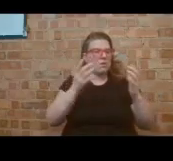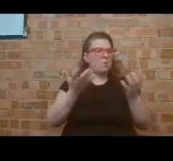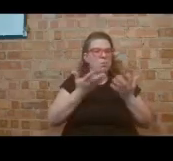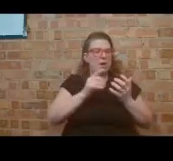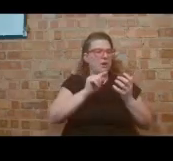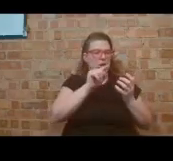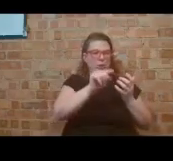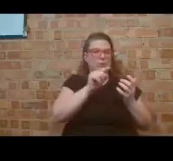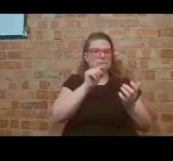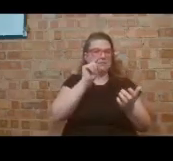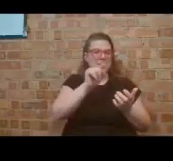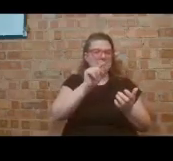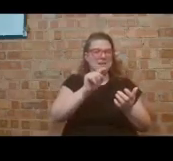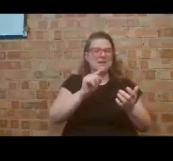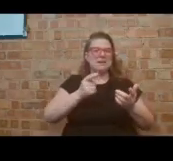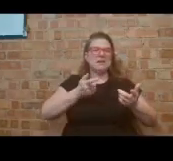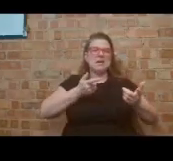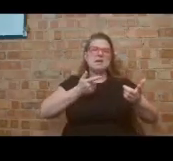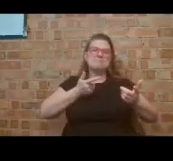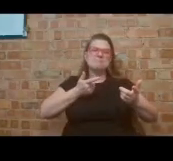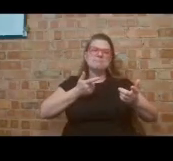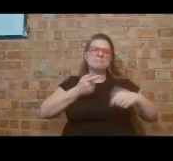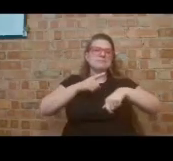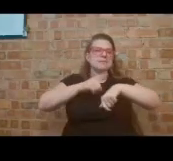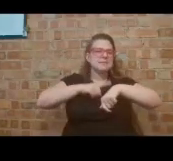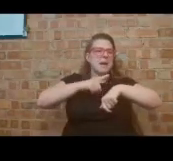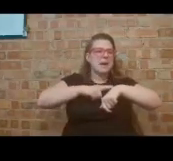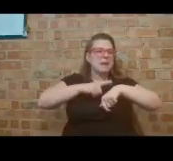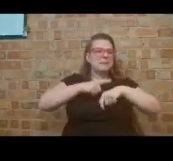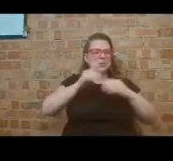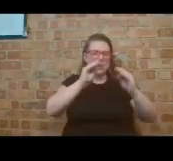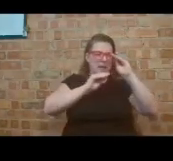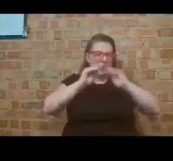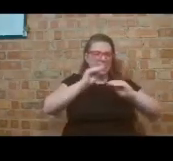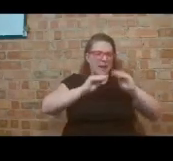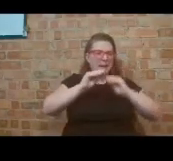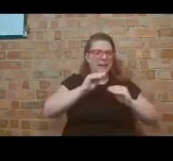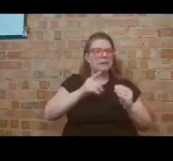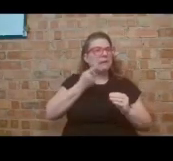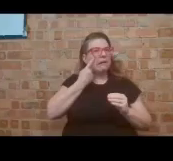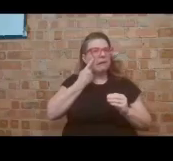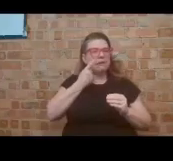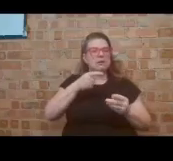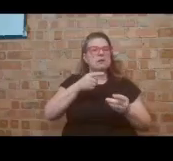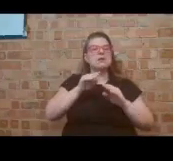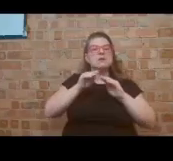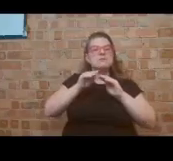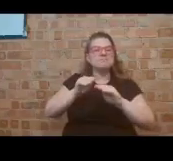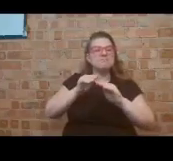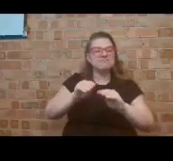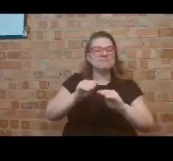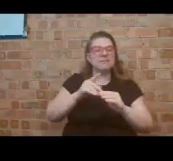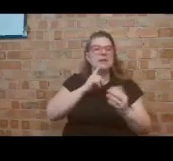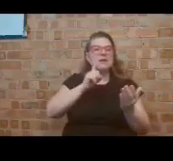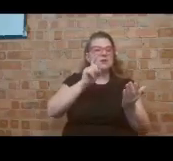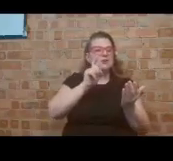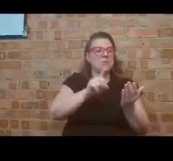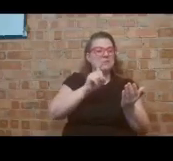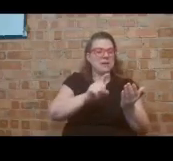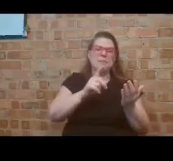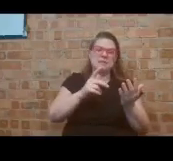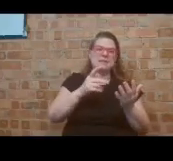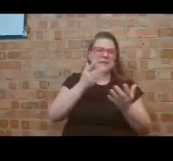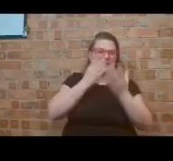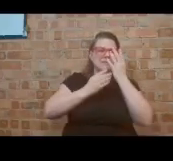coordination. And what you can do, if someone doesn't quite get that 3 finger double tap,